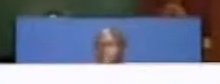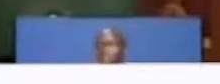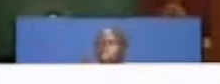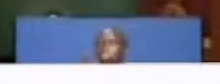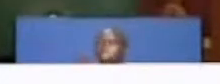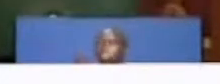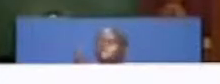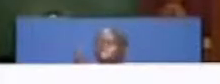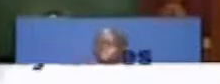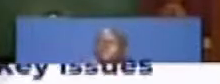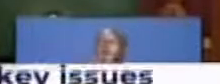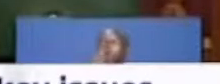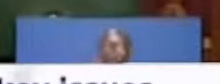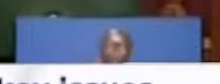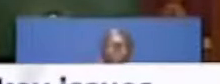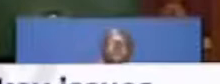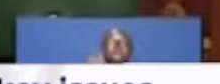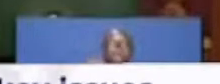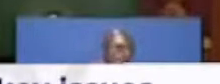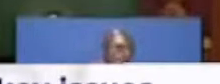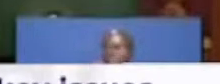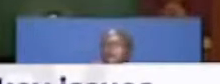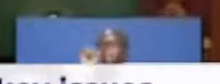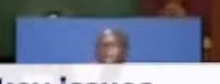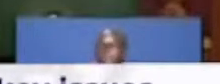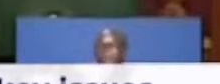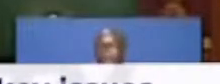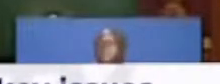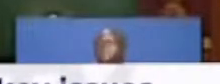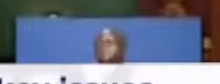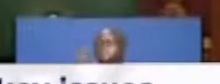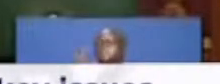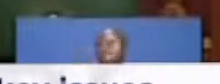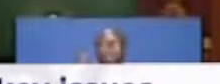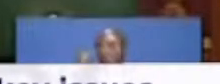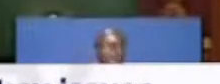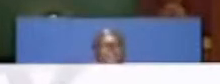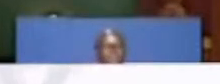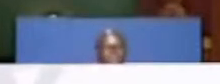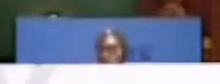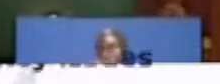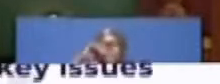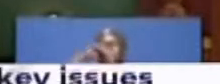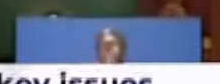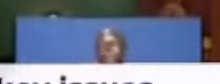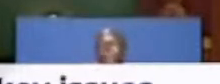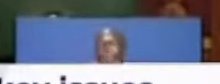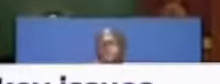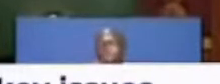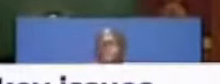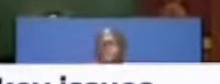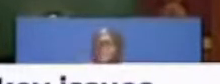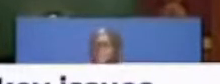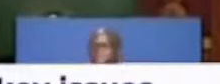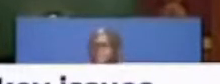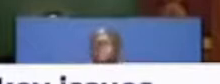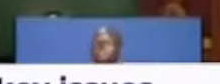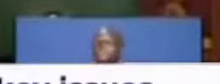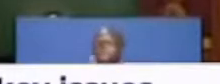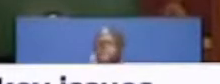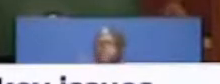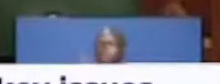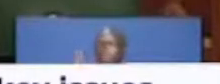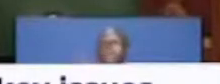Hong Kong, Taiwan, Singapore, and the Republic of South Korea took 25 years to industrialize instead of